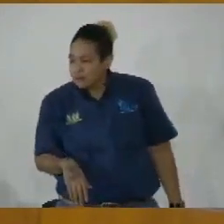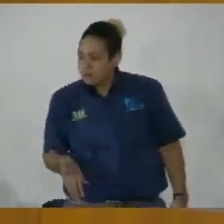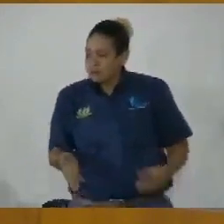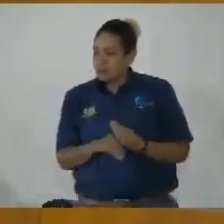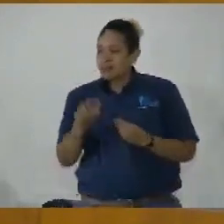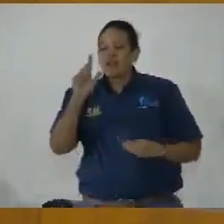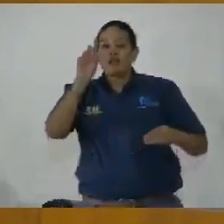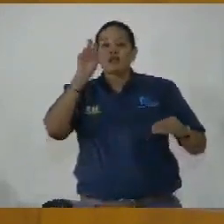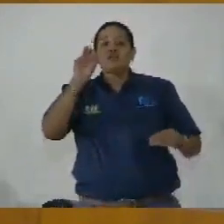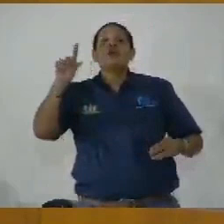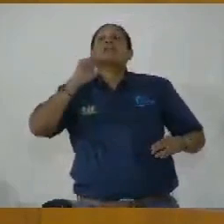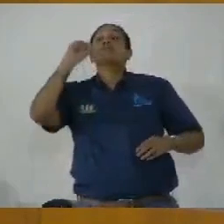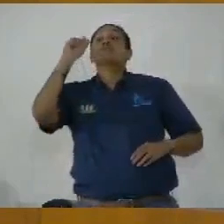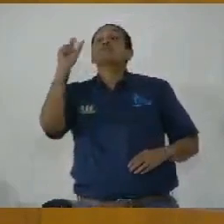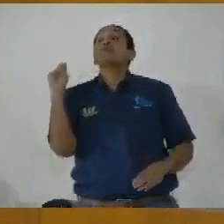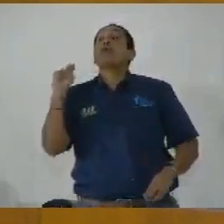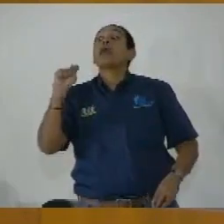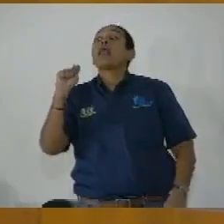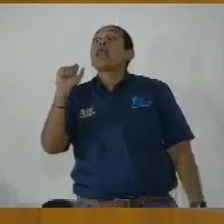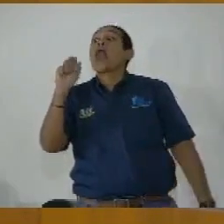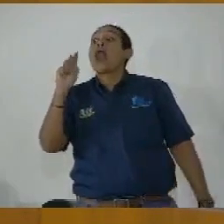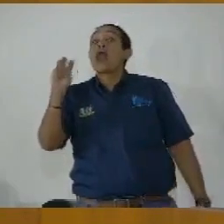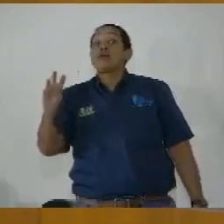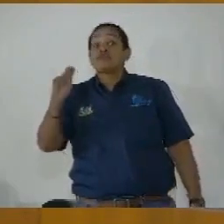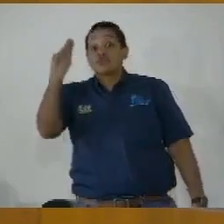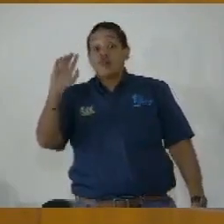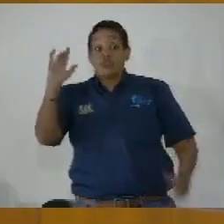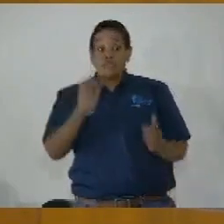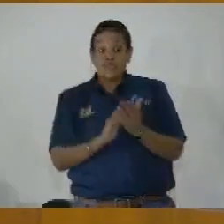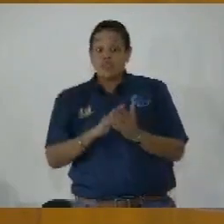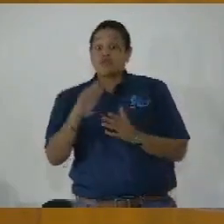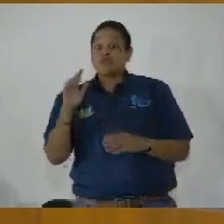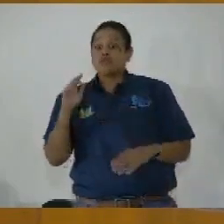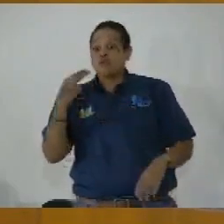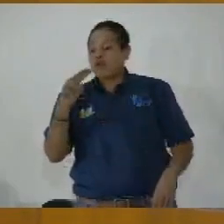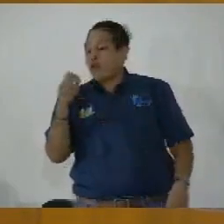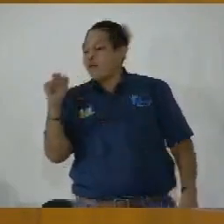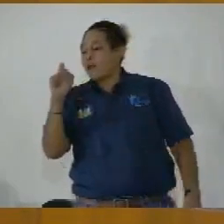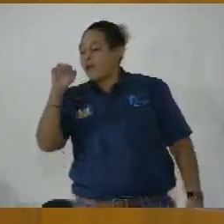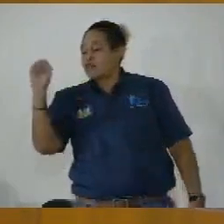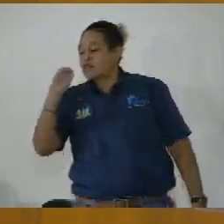St. Andrew North Central, Upper Aries and Orange Grove Road.